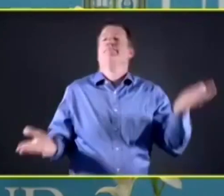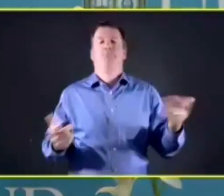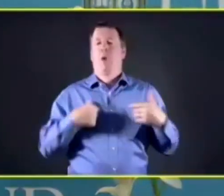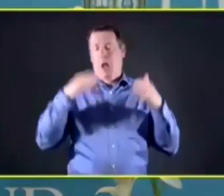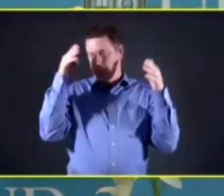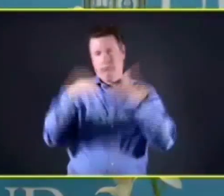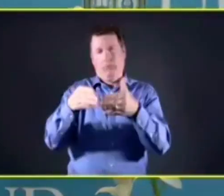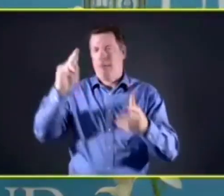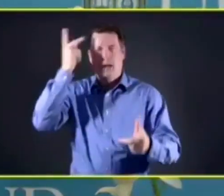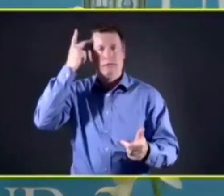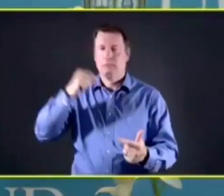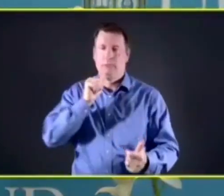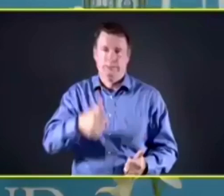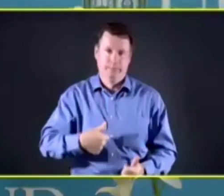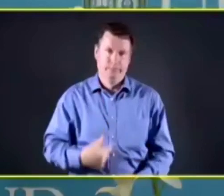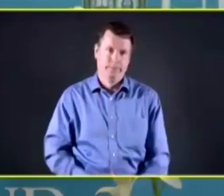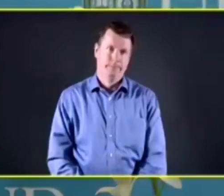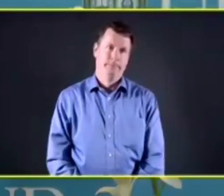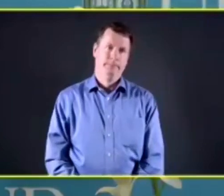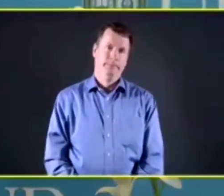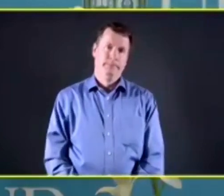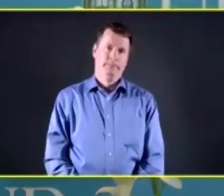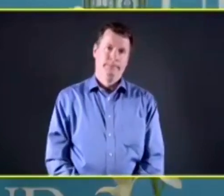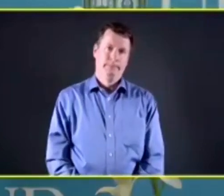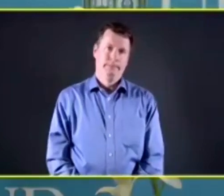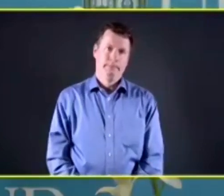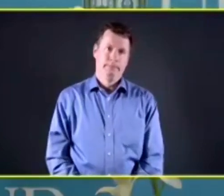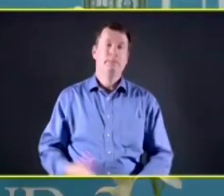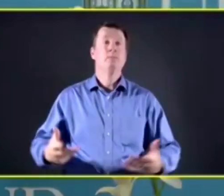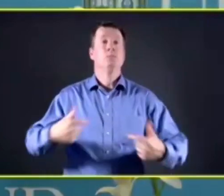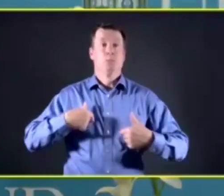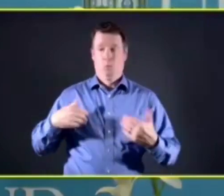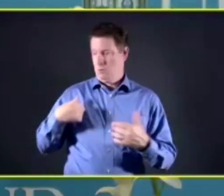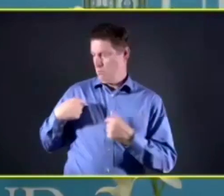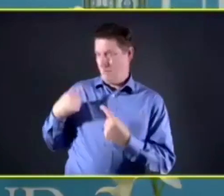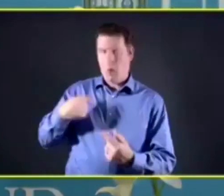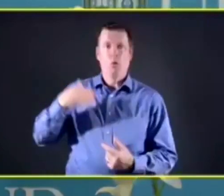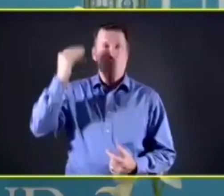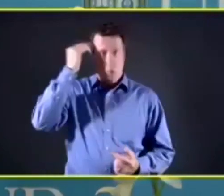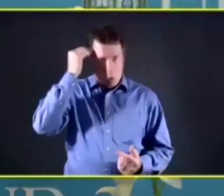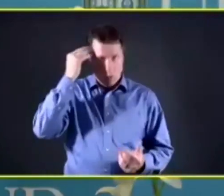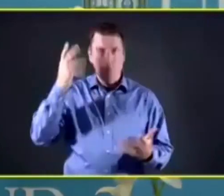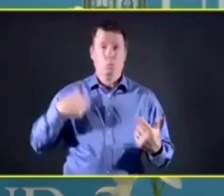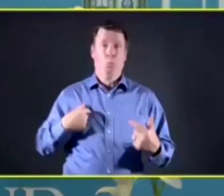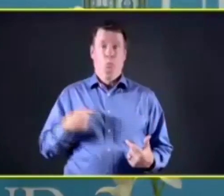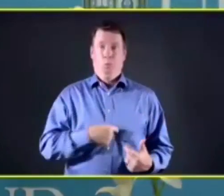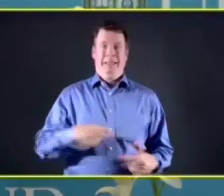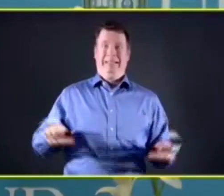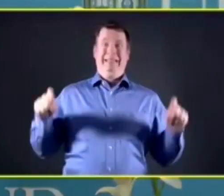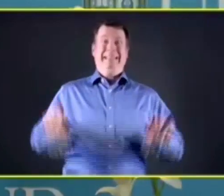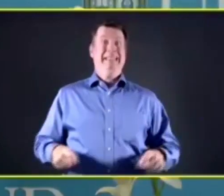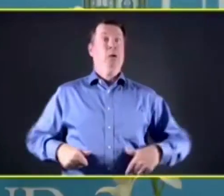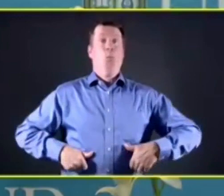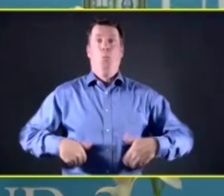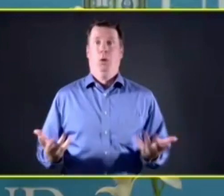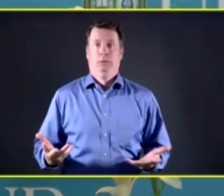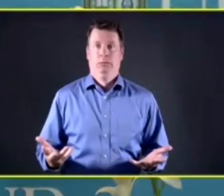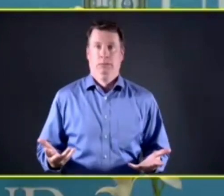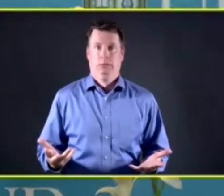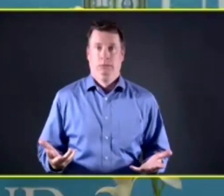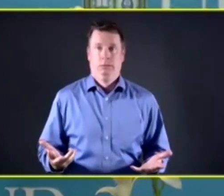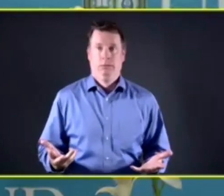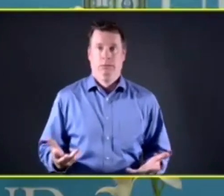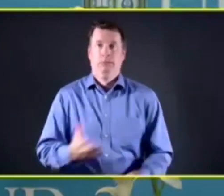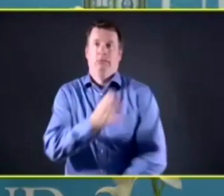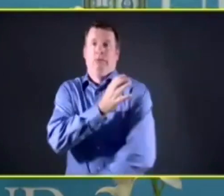carefully, randomized controlled trials is needed in this area, no matter kind of what they feel about